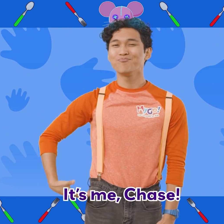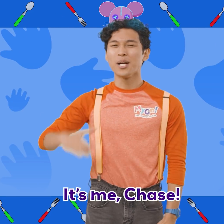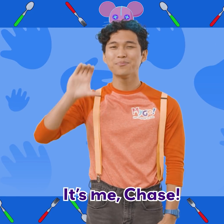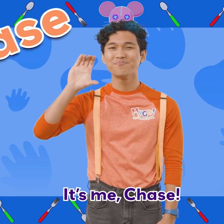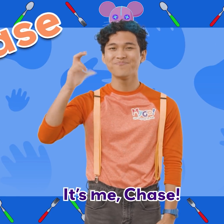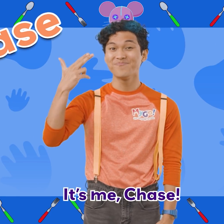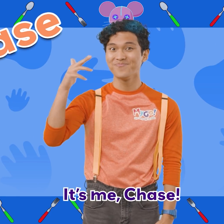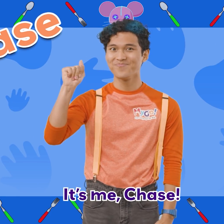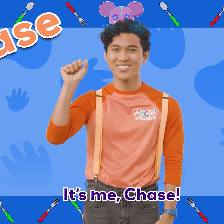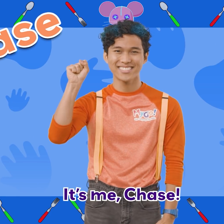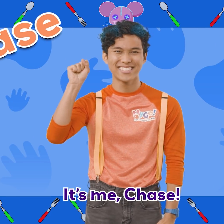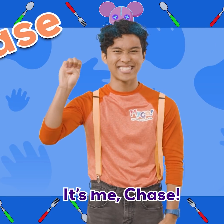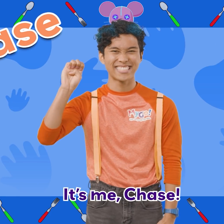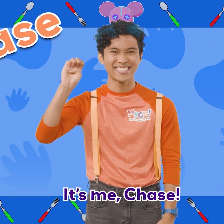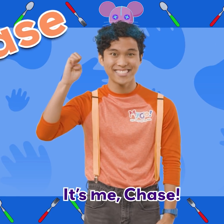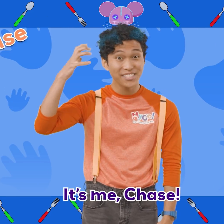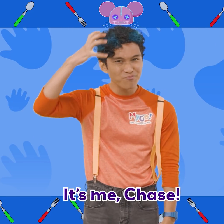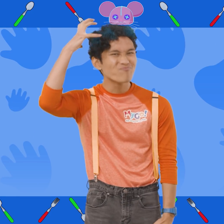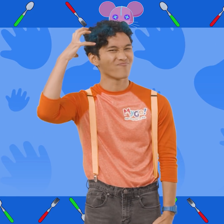me, Chase.